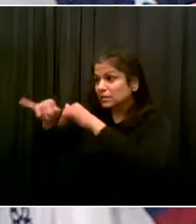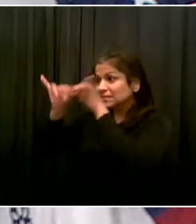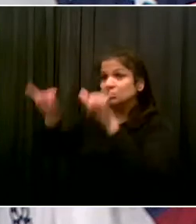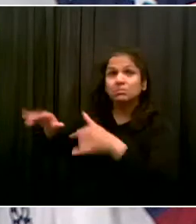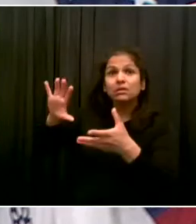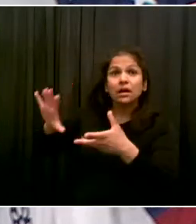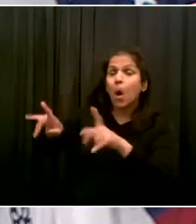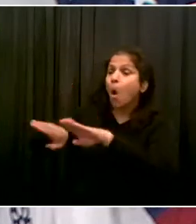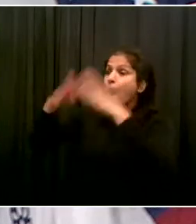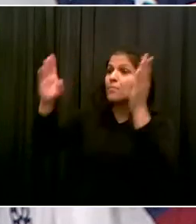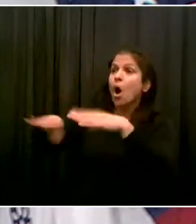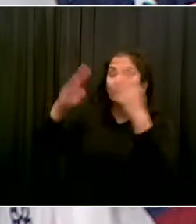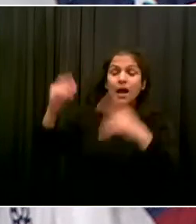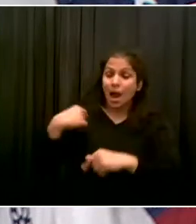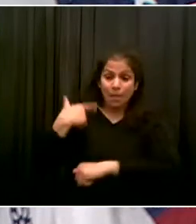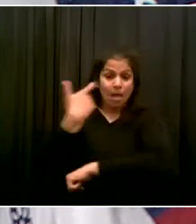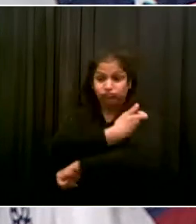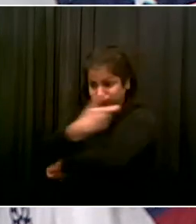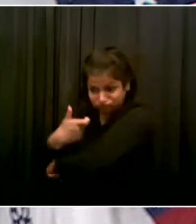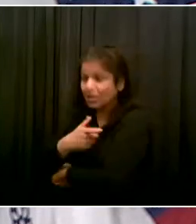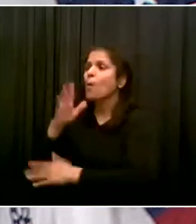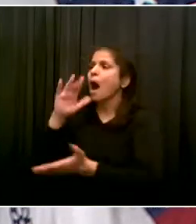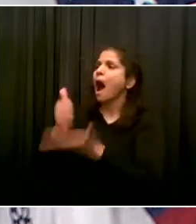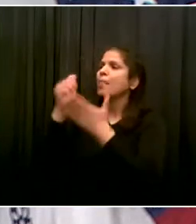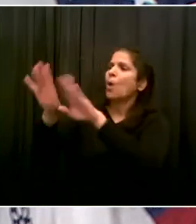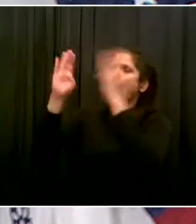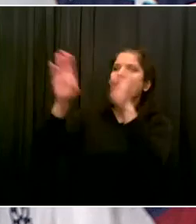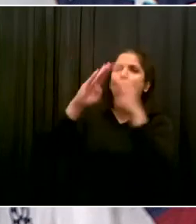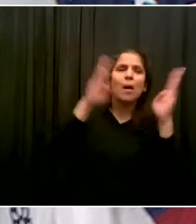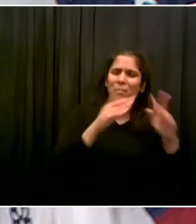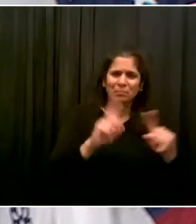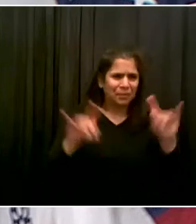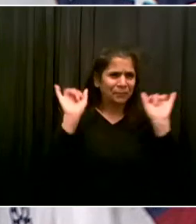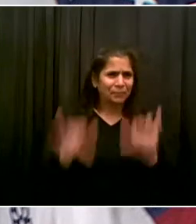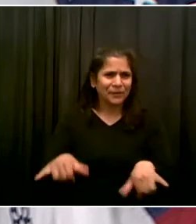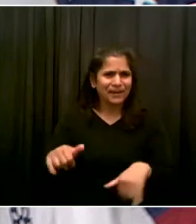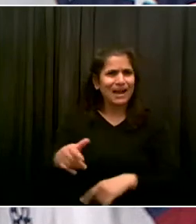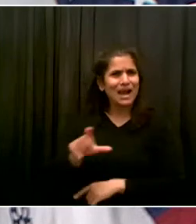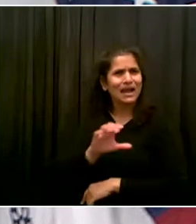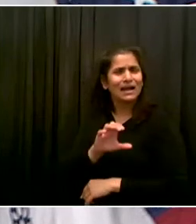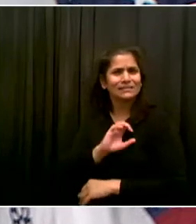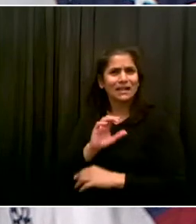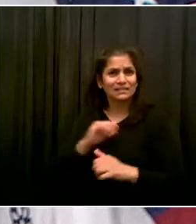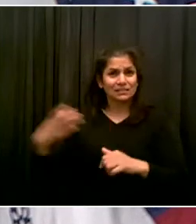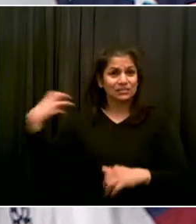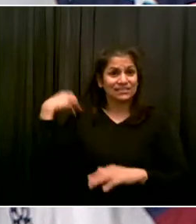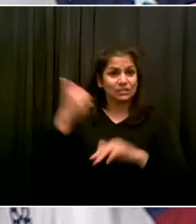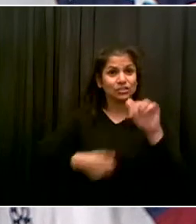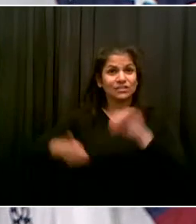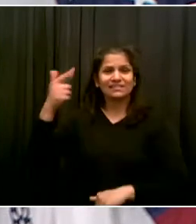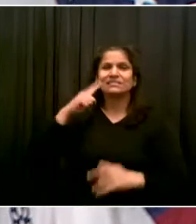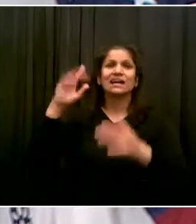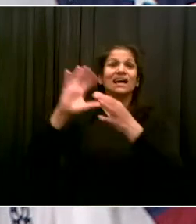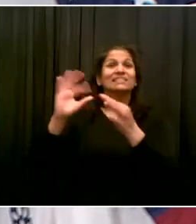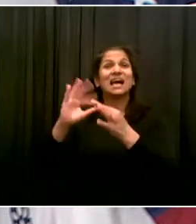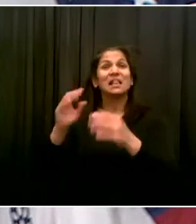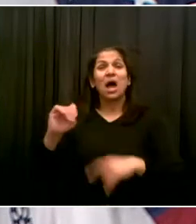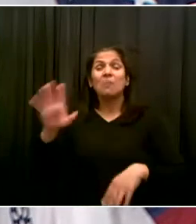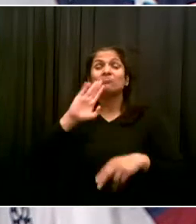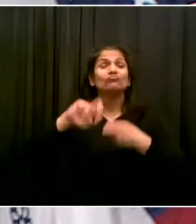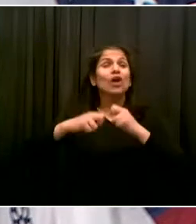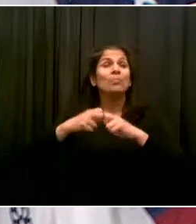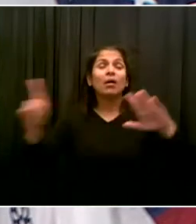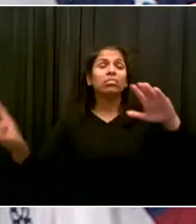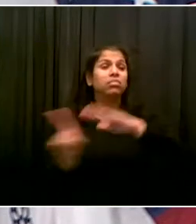bail reform. Your Office for Criminal Justice has disputed your police chief's explanation for the crime